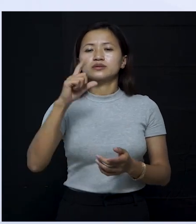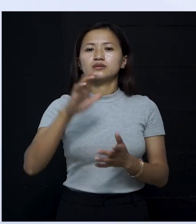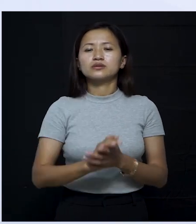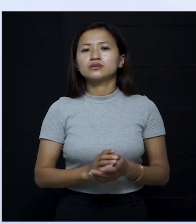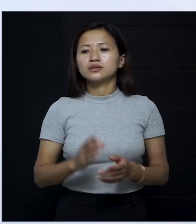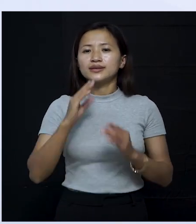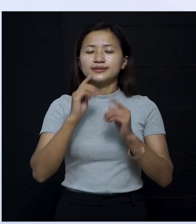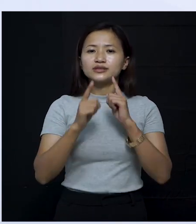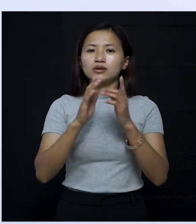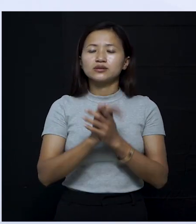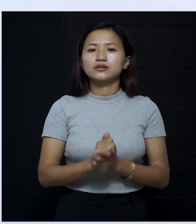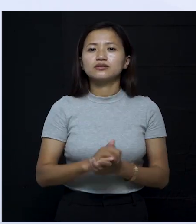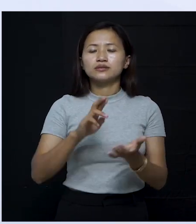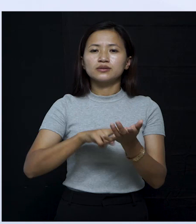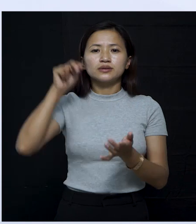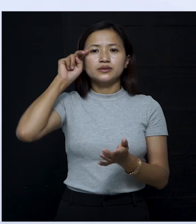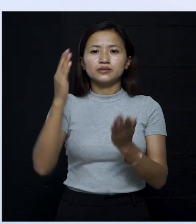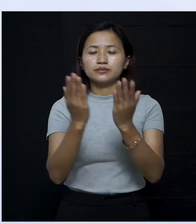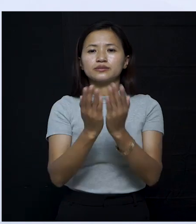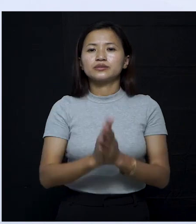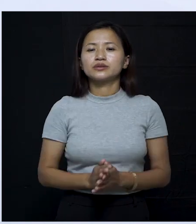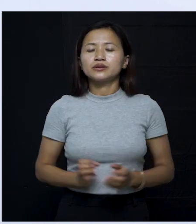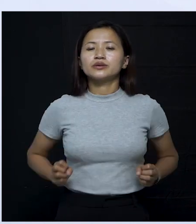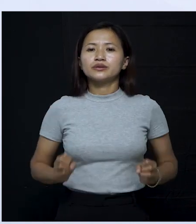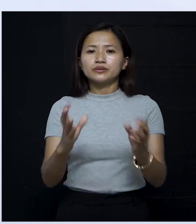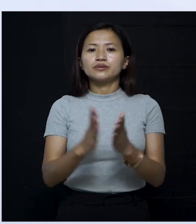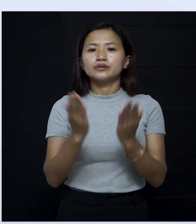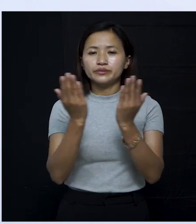we will be discussing about Nagaland book. So please be